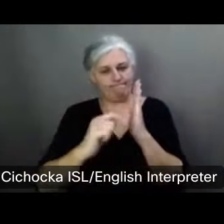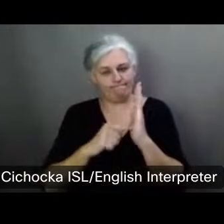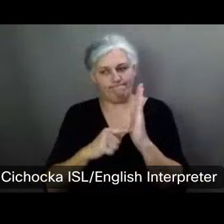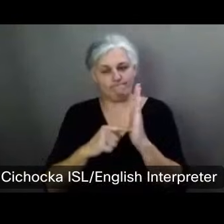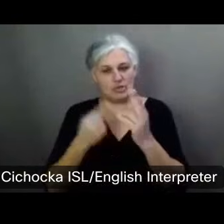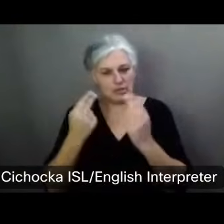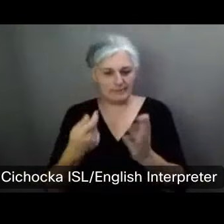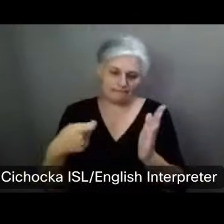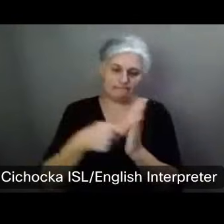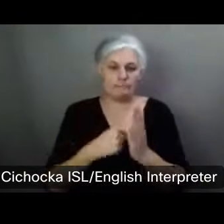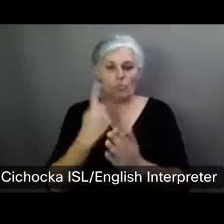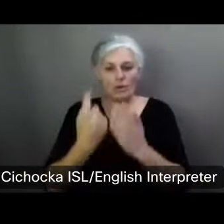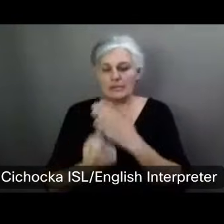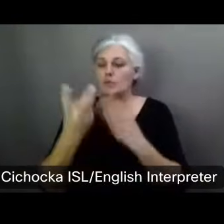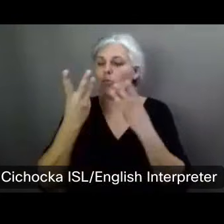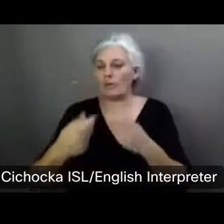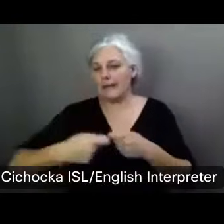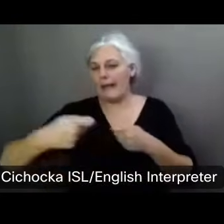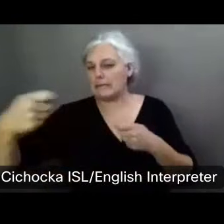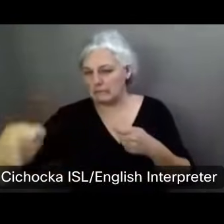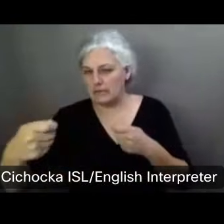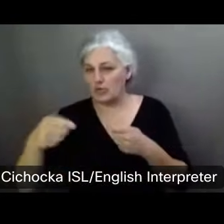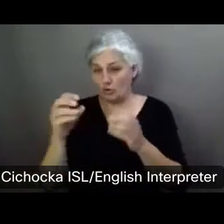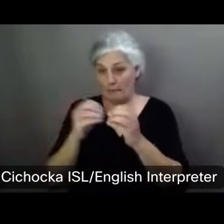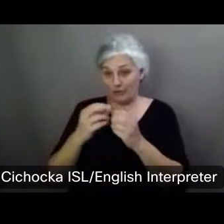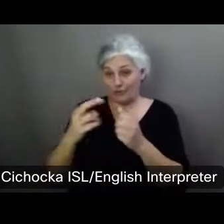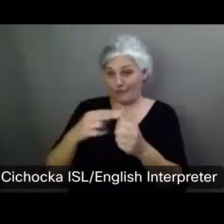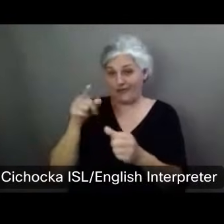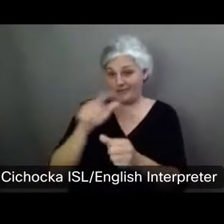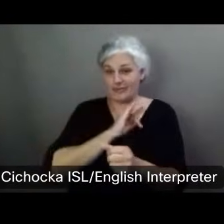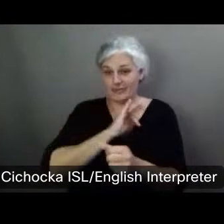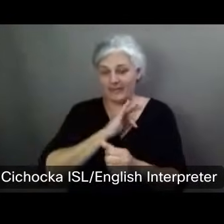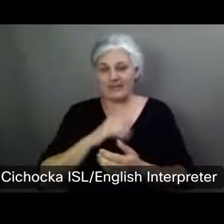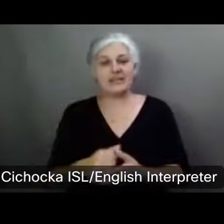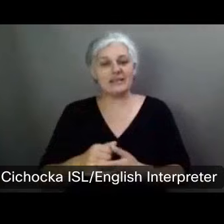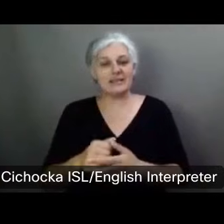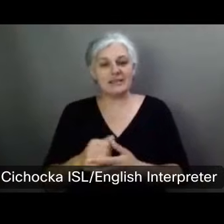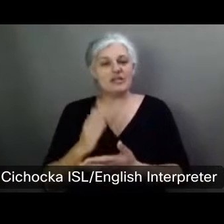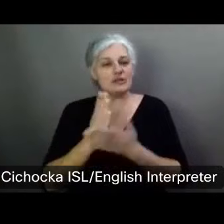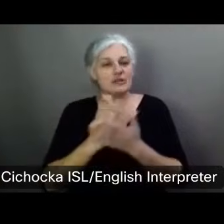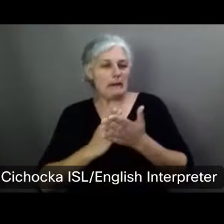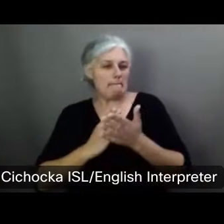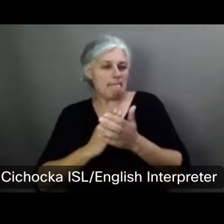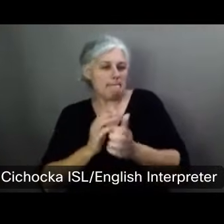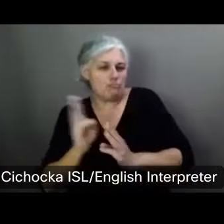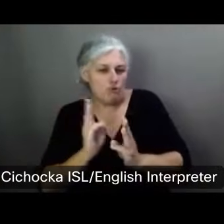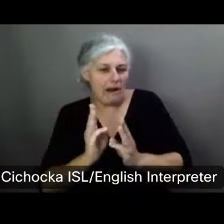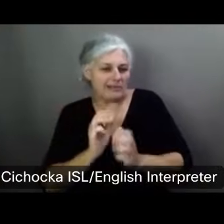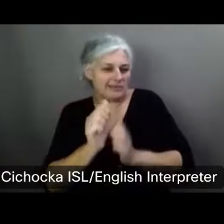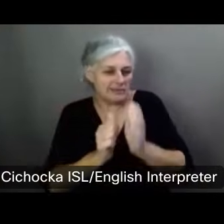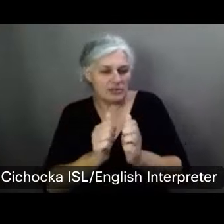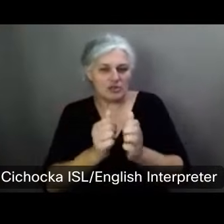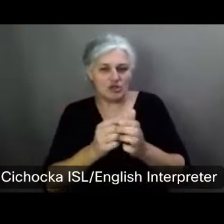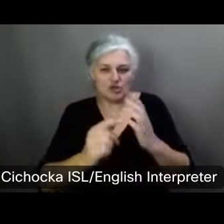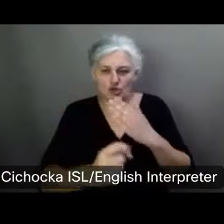incidents, and we would like to expand that, like you touched on. Some operational challenges in terms of resources, but I think